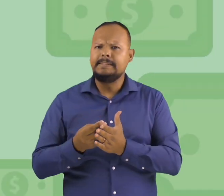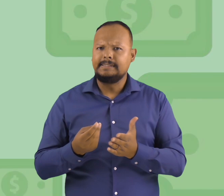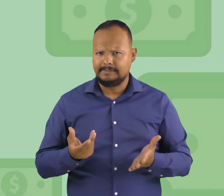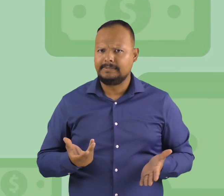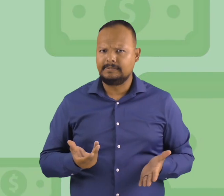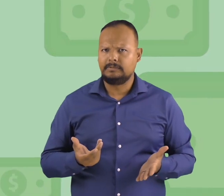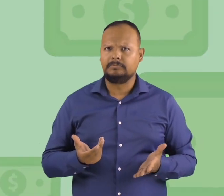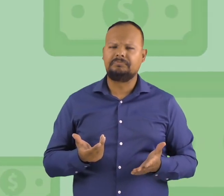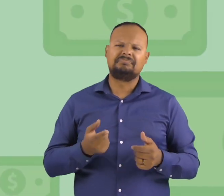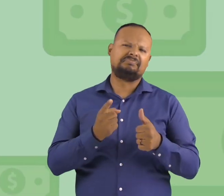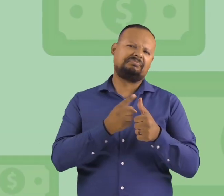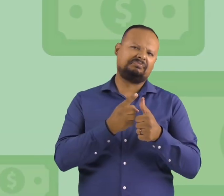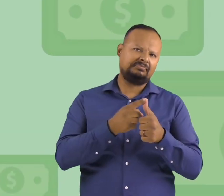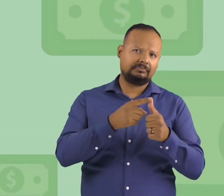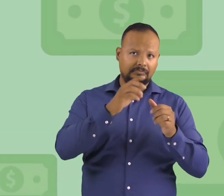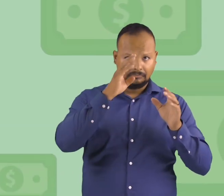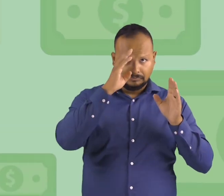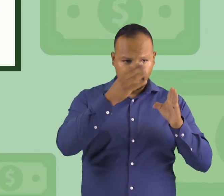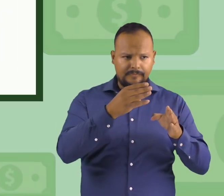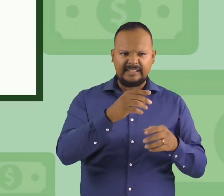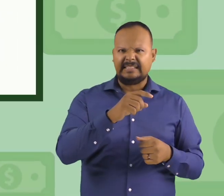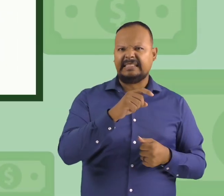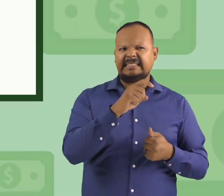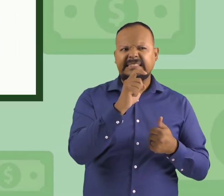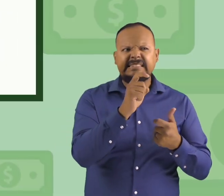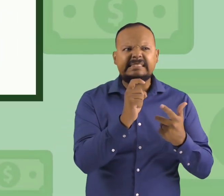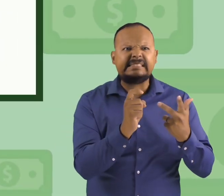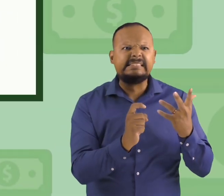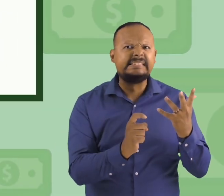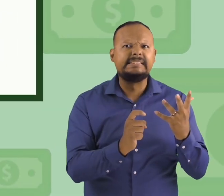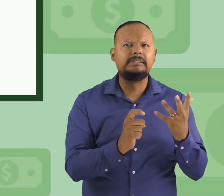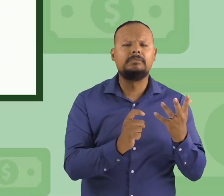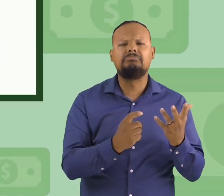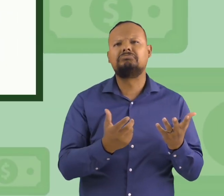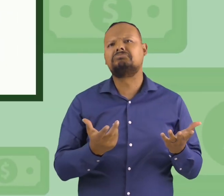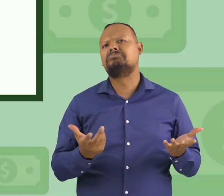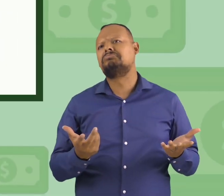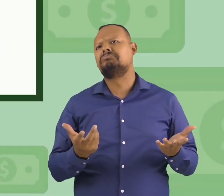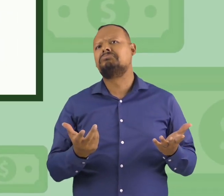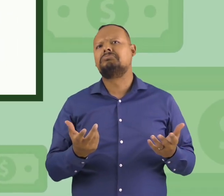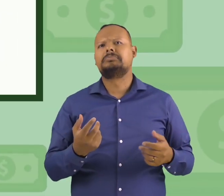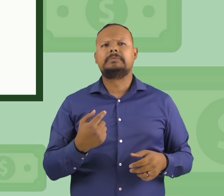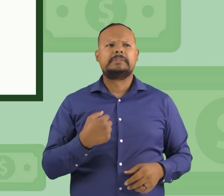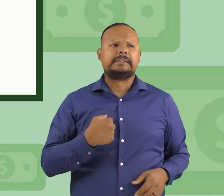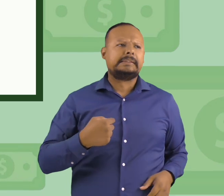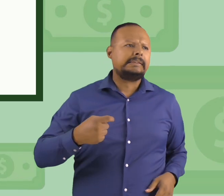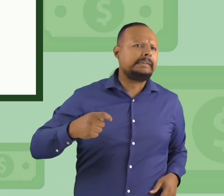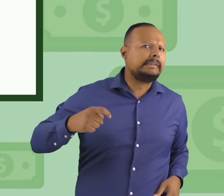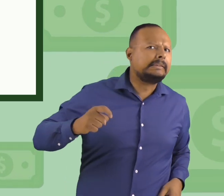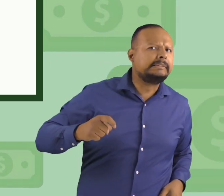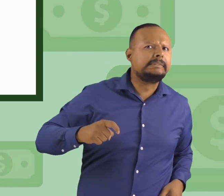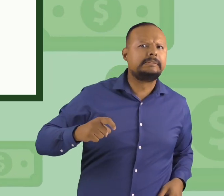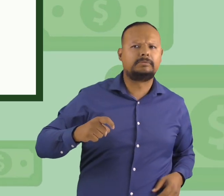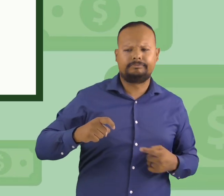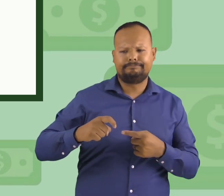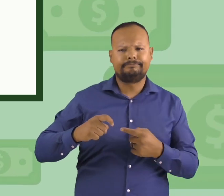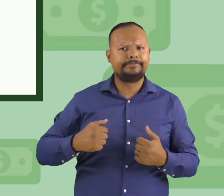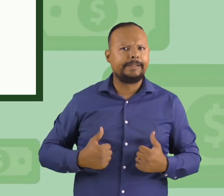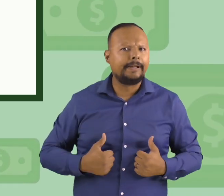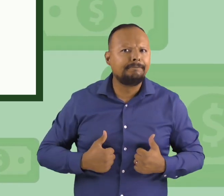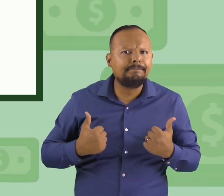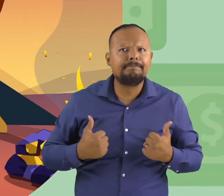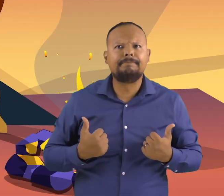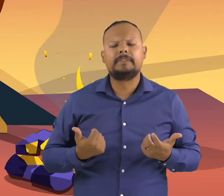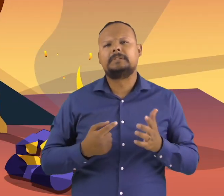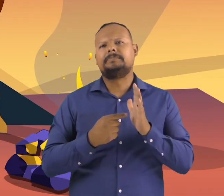Let's start with needs. A need is something that is a necessity, meaning you need it